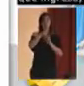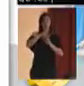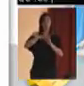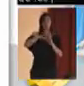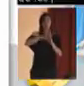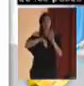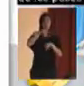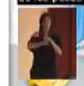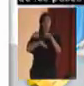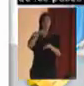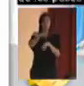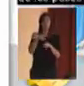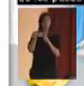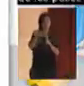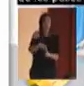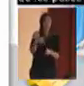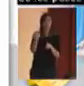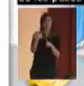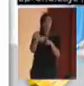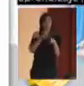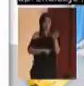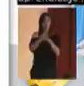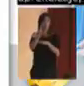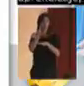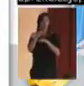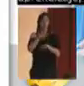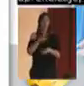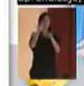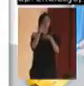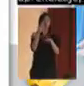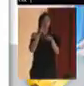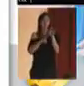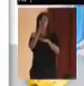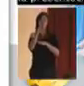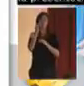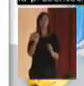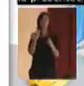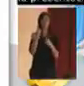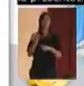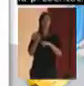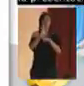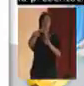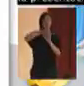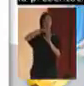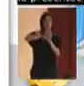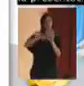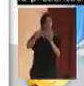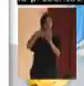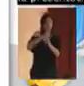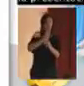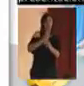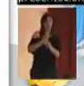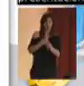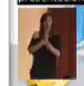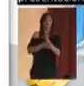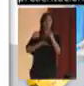to be able to go step by step in order to develop the whole work. So, for instance, we have